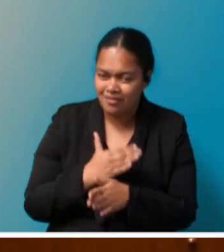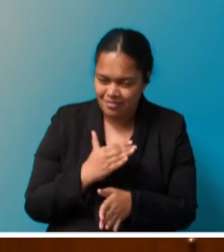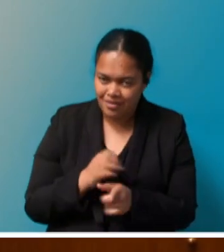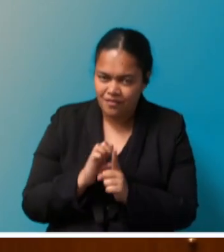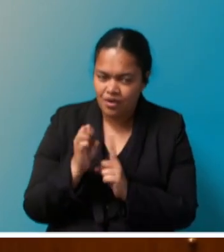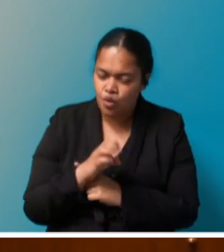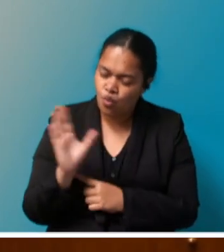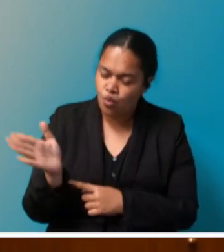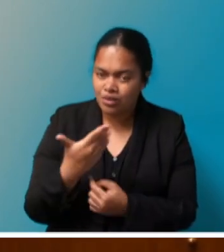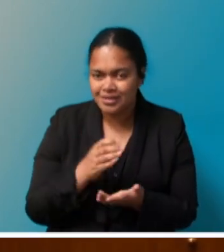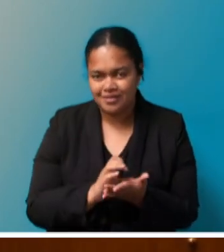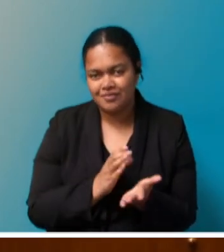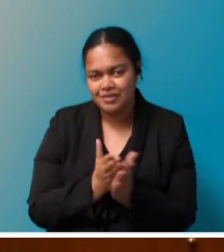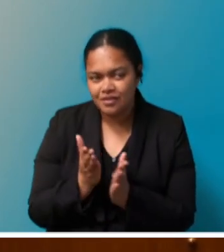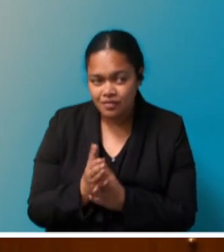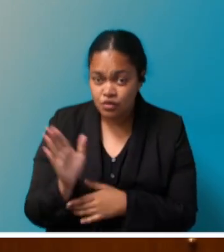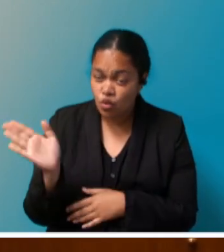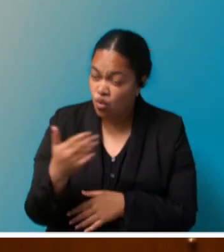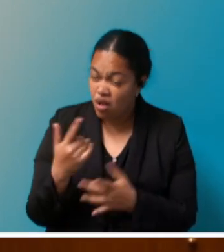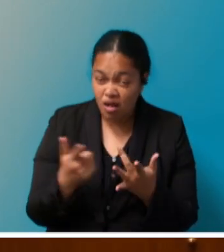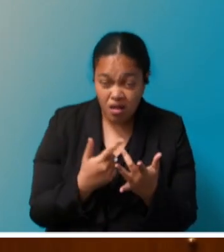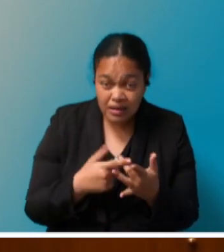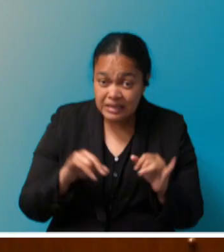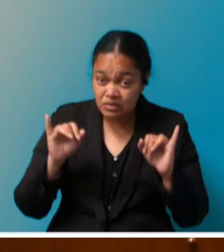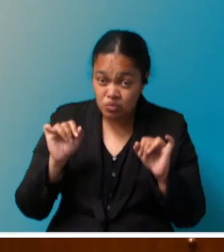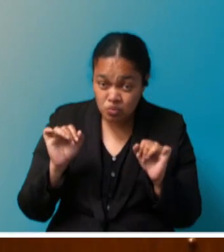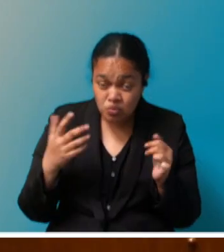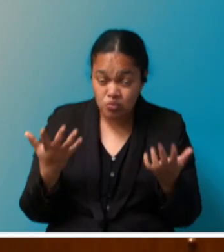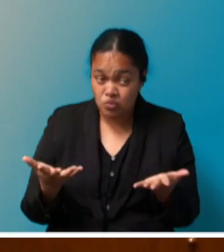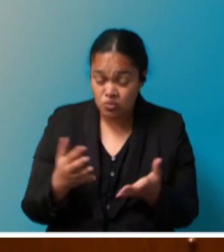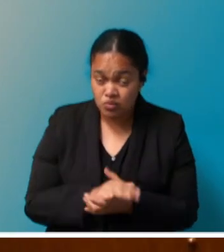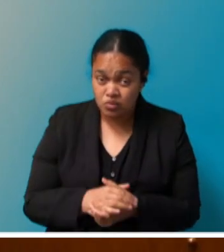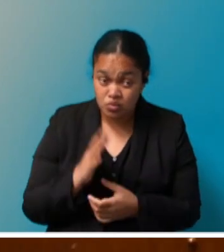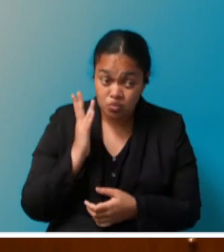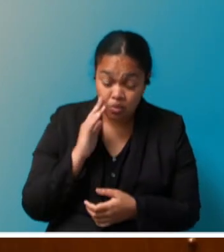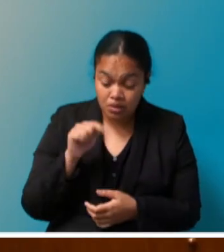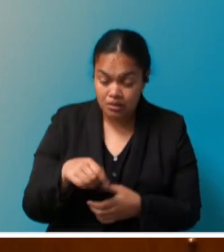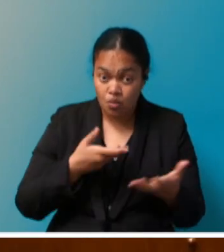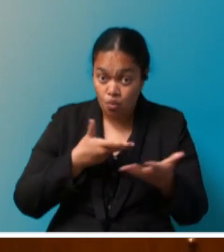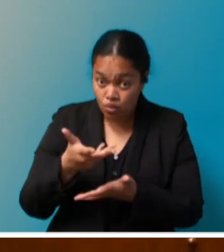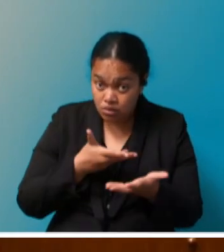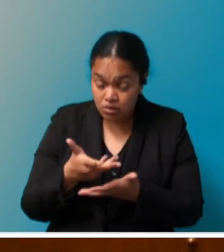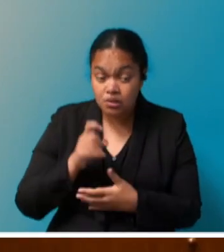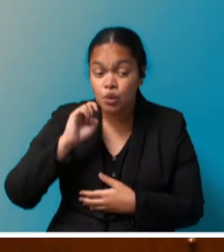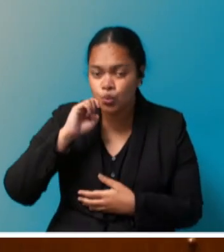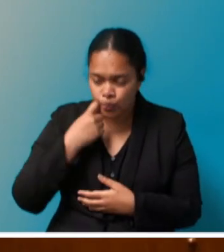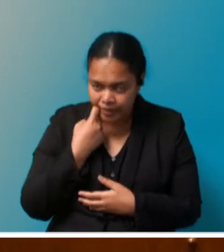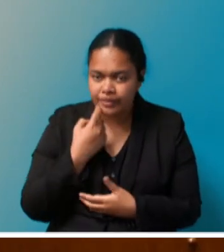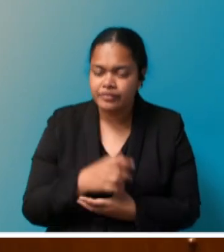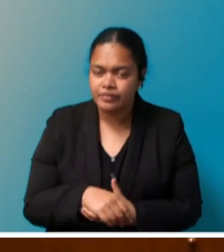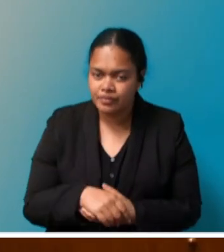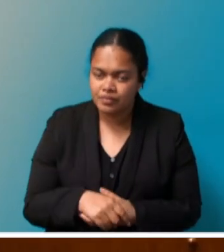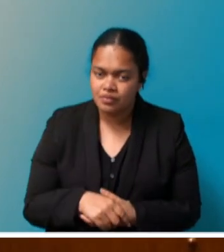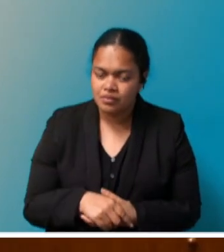servants. All relevant issues raised during these extensive consultations will be incorporated into